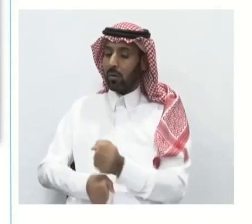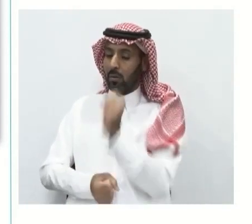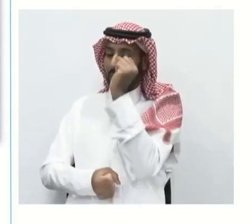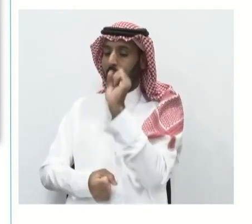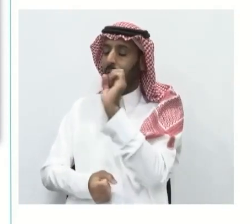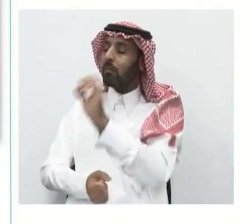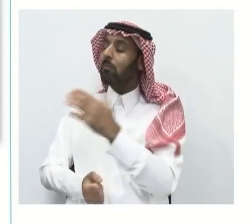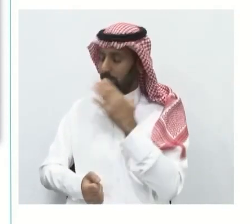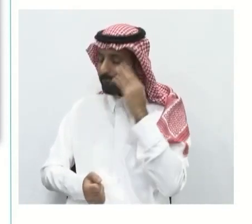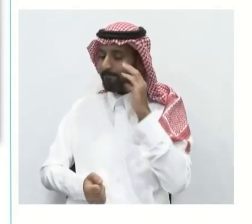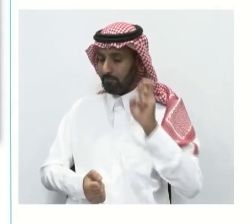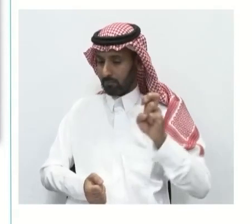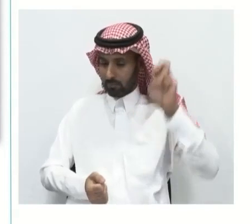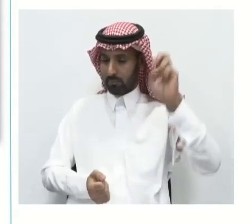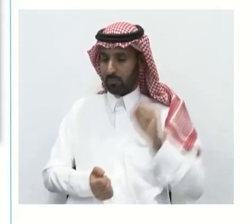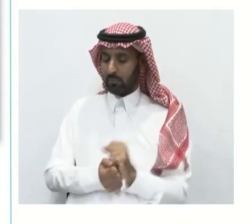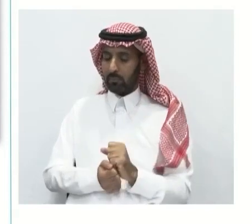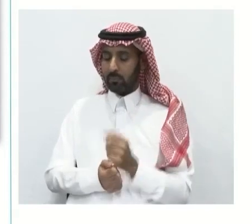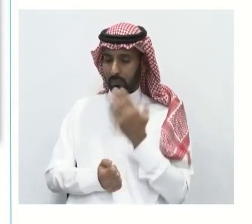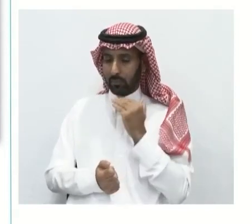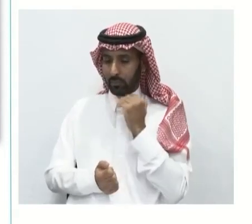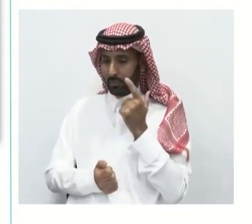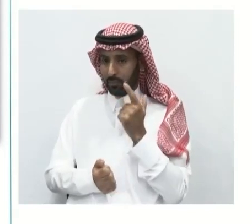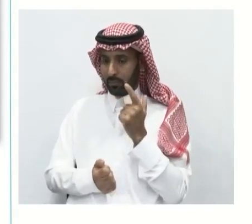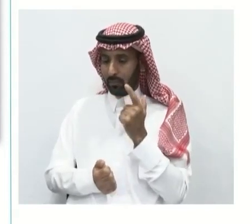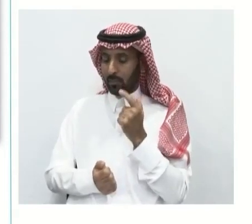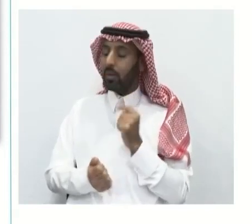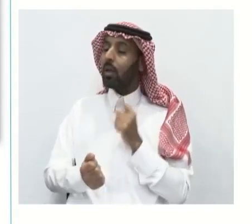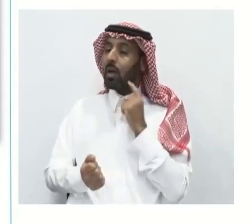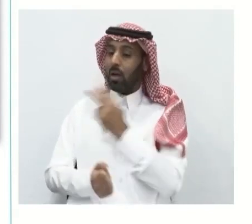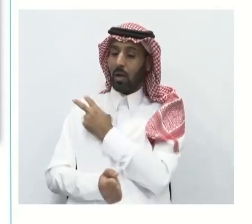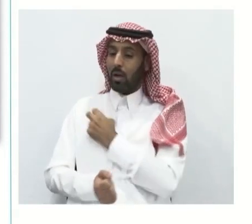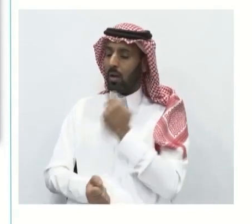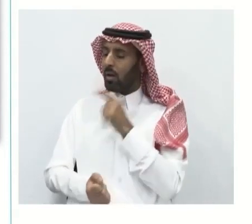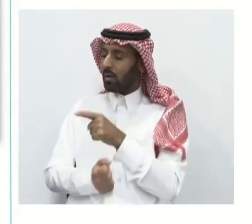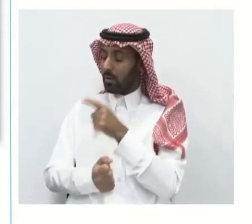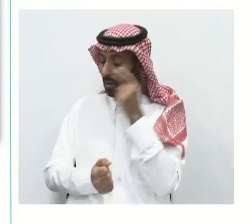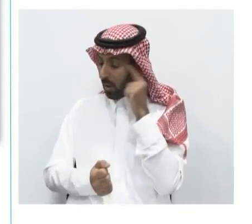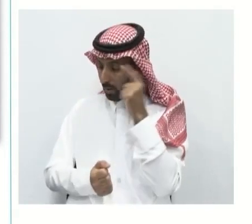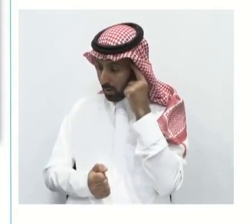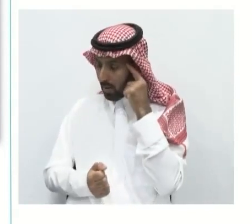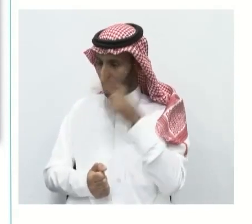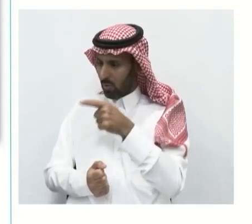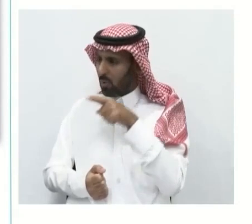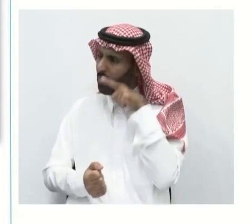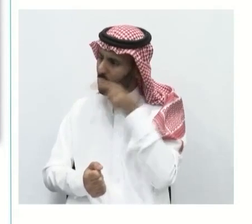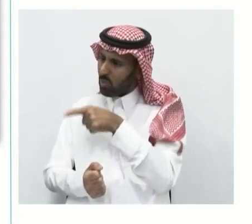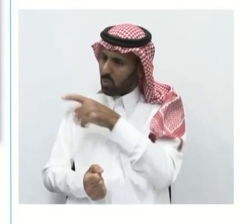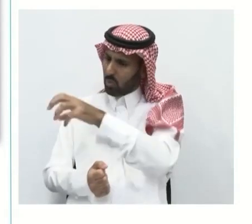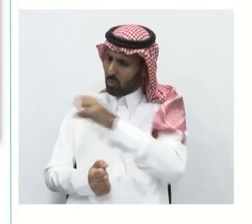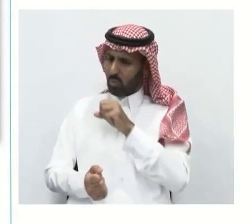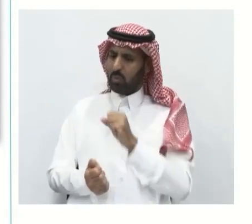that. Combs nodded and said, Mr. Jones, I believe there was a crime indeed. And it was committed by